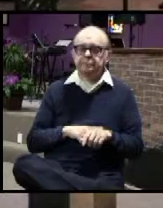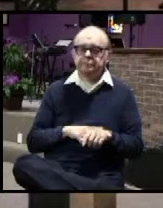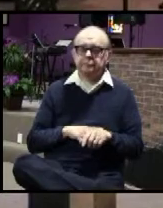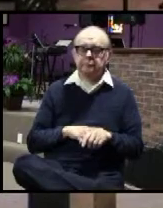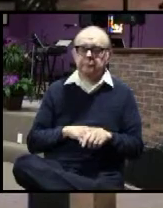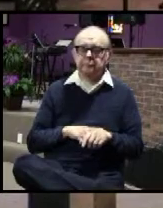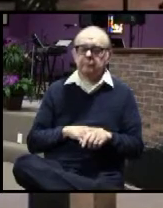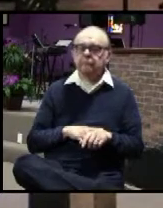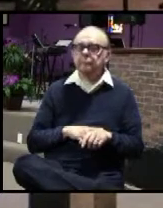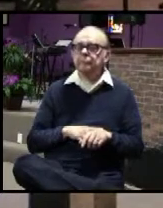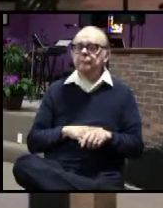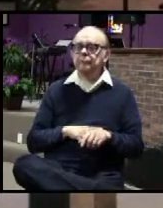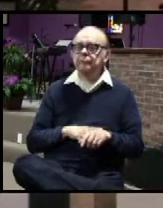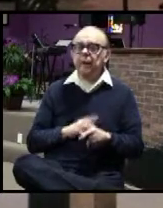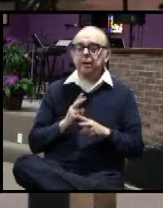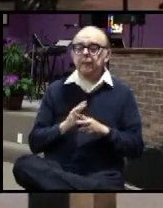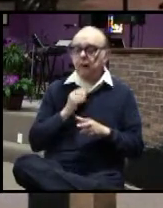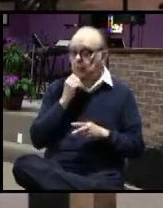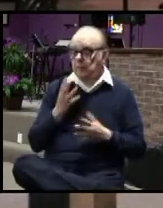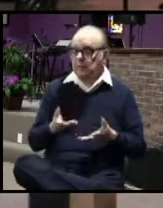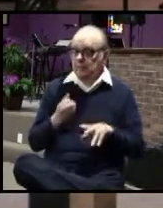gotta make sure I don't burn myself.